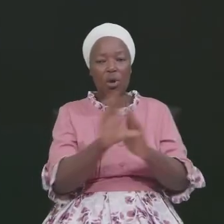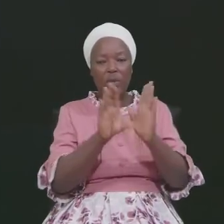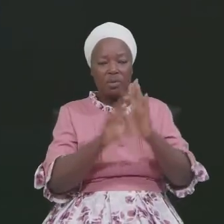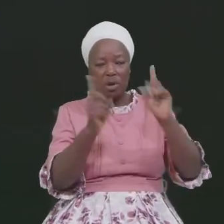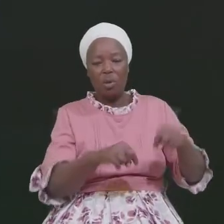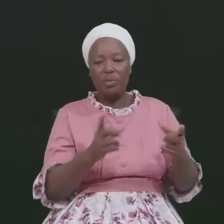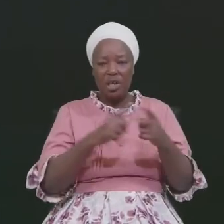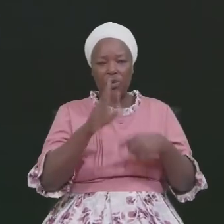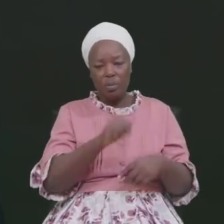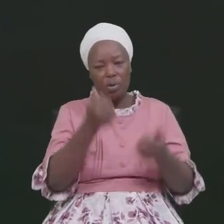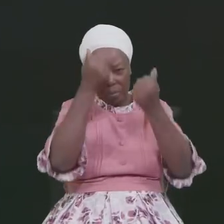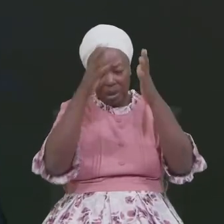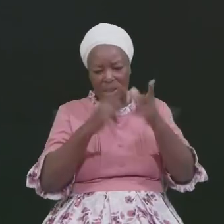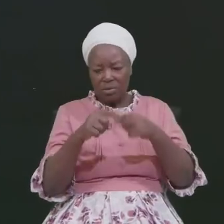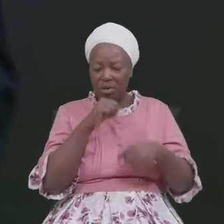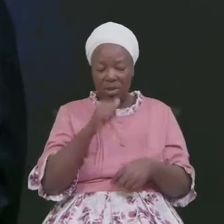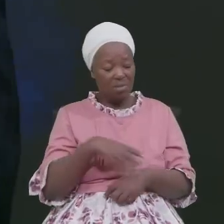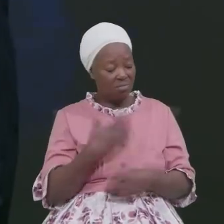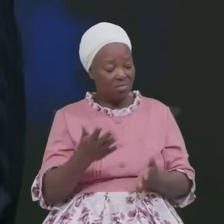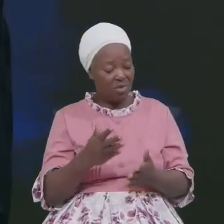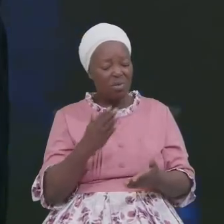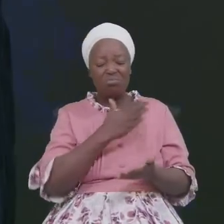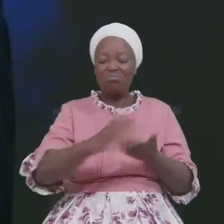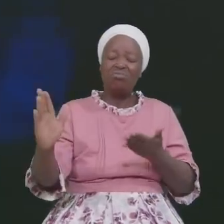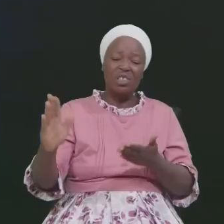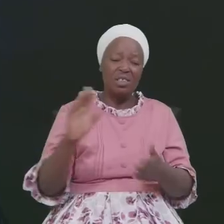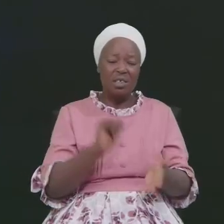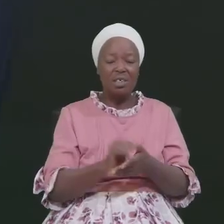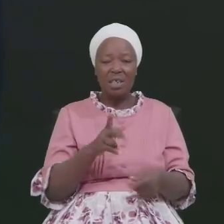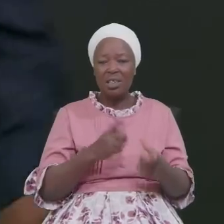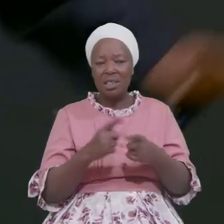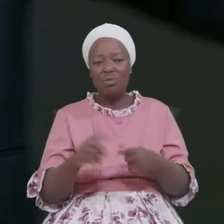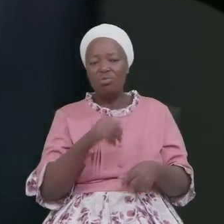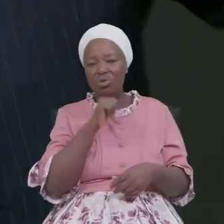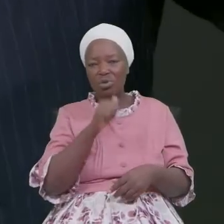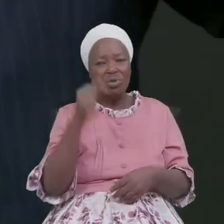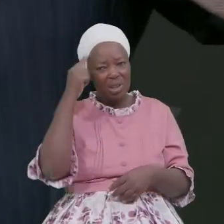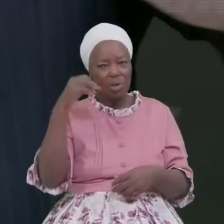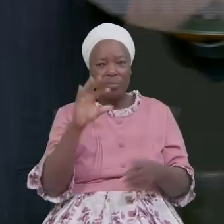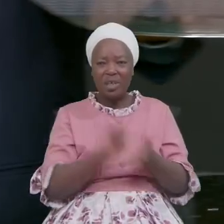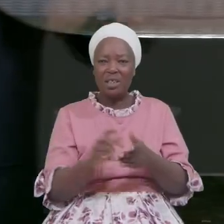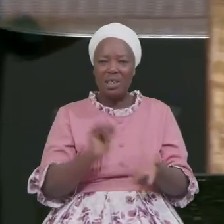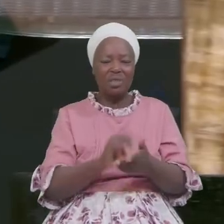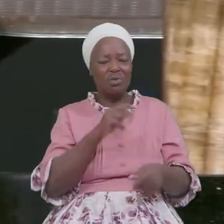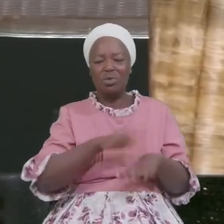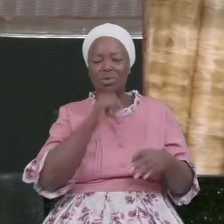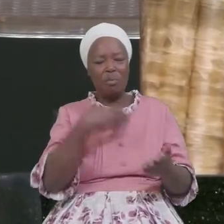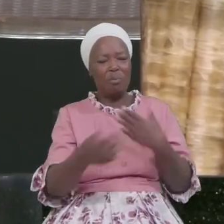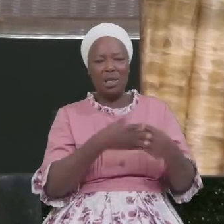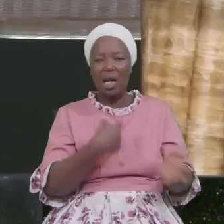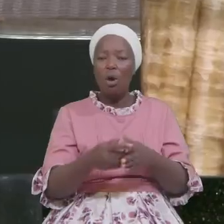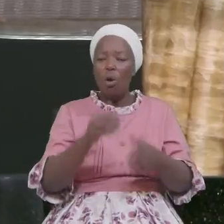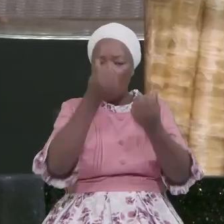I can, you know, jettison that and, you know, rubbish that. That one does not matter. Obedience to